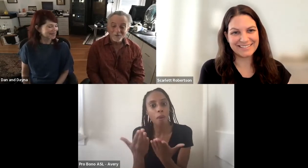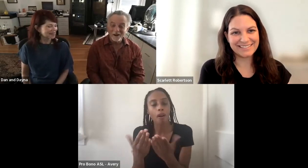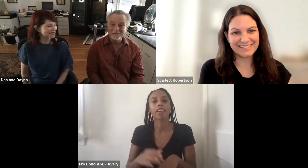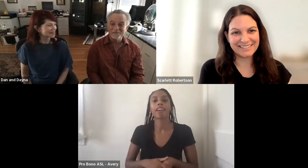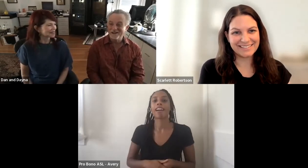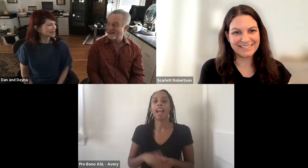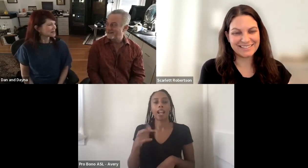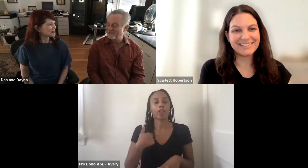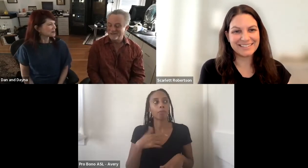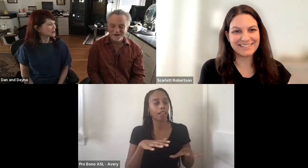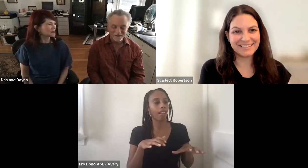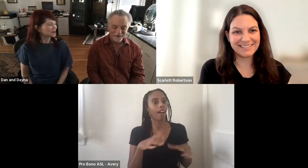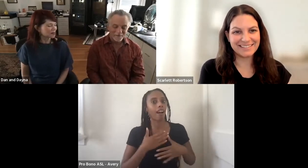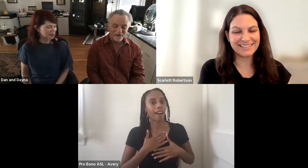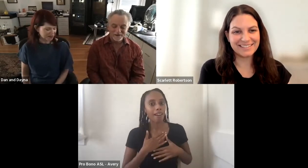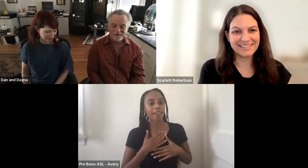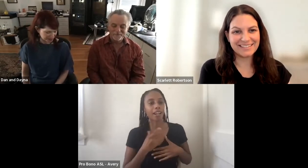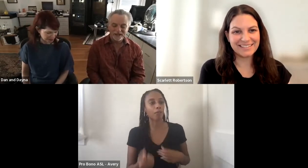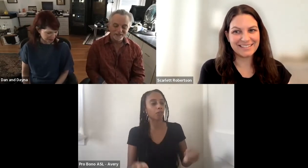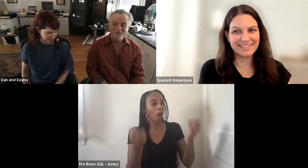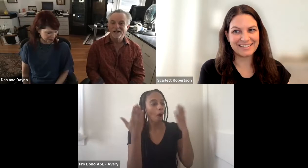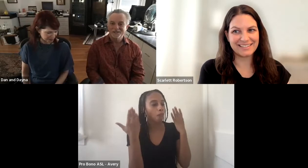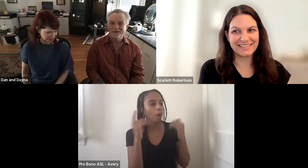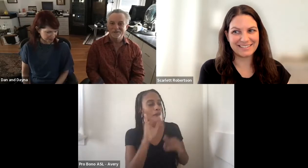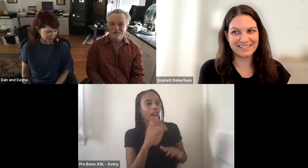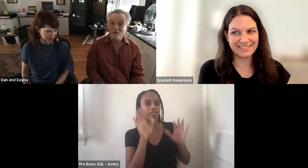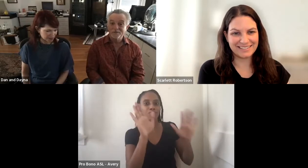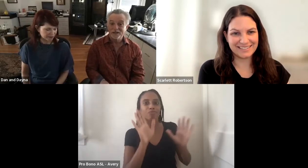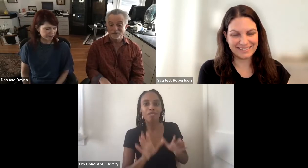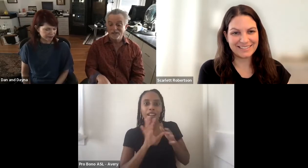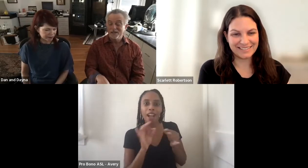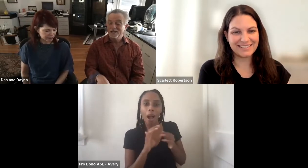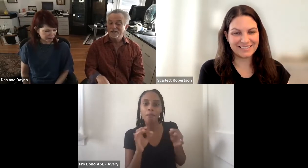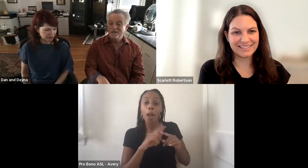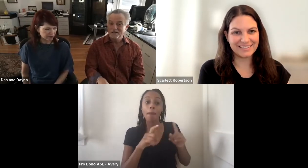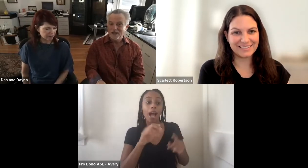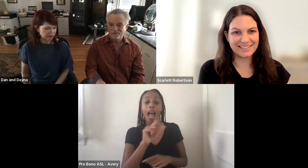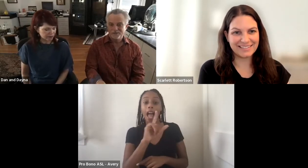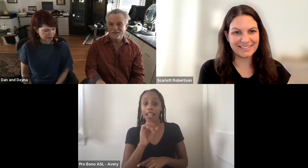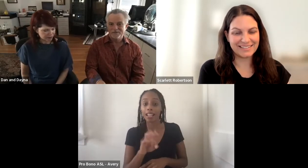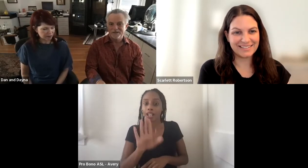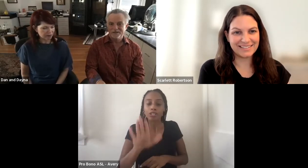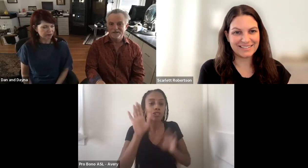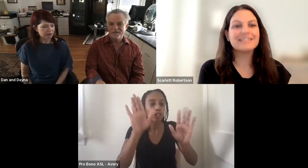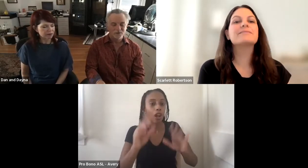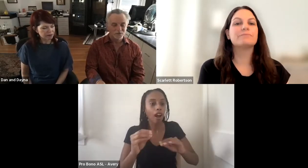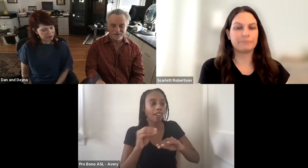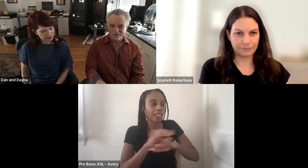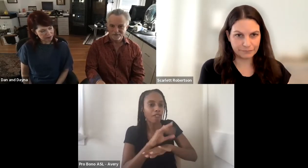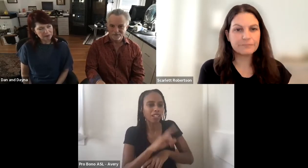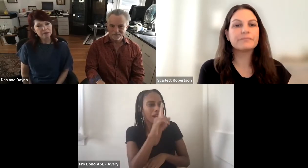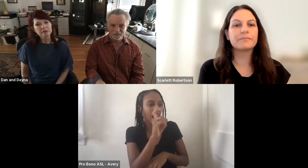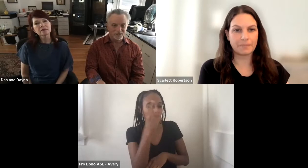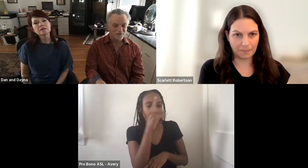so overwhelmed by that lovely comment. But Alan's advice, and it was good advice, was ask for the same thing. Say you don't